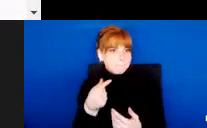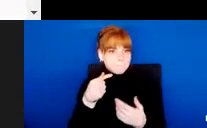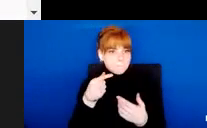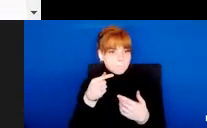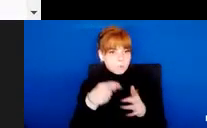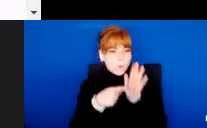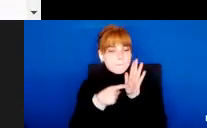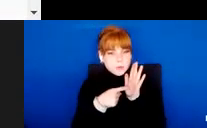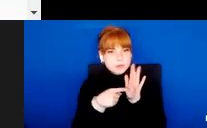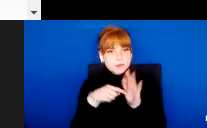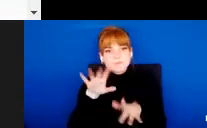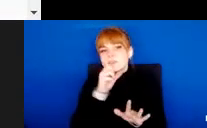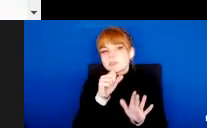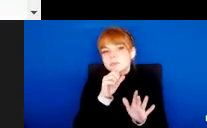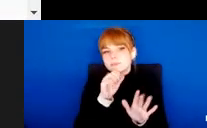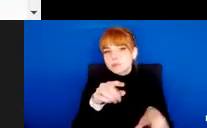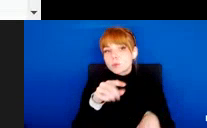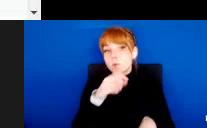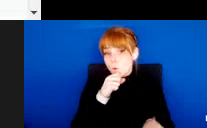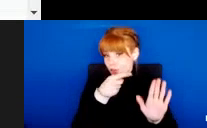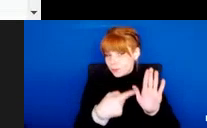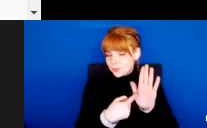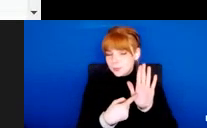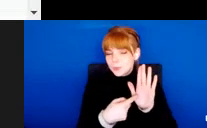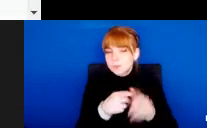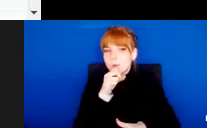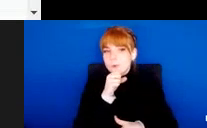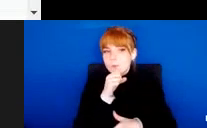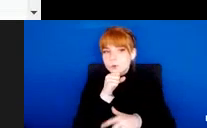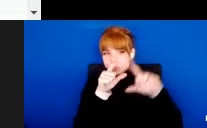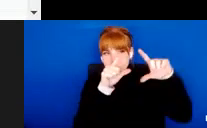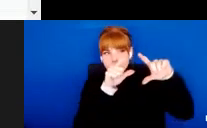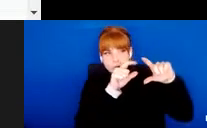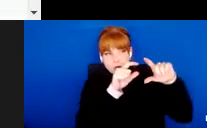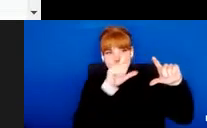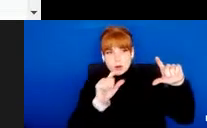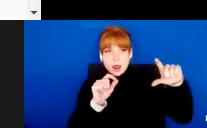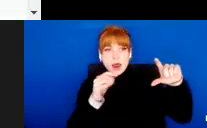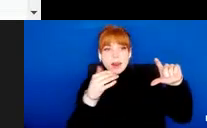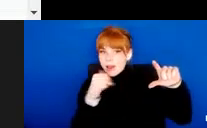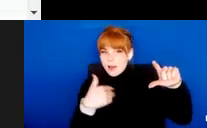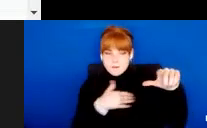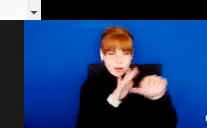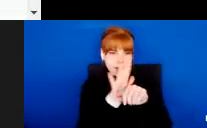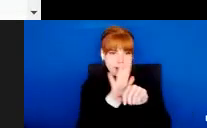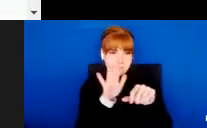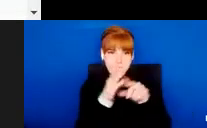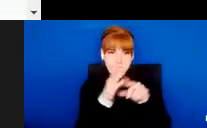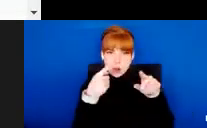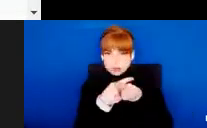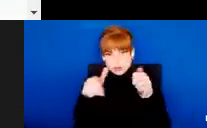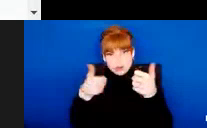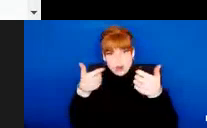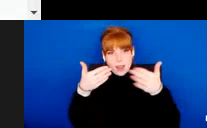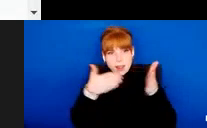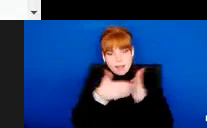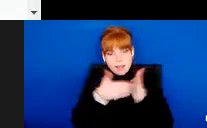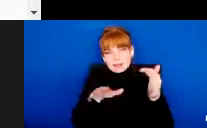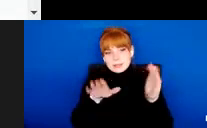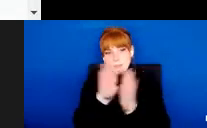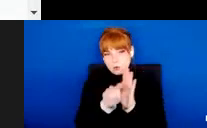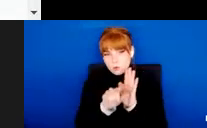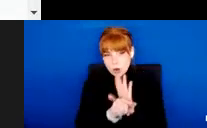in this region chart does not have enough contrast with its background. However,